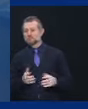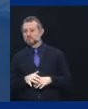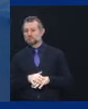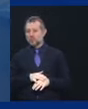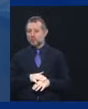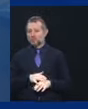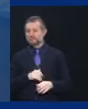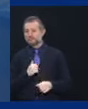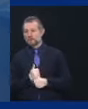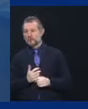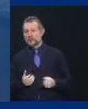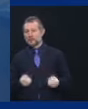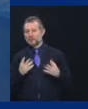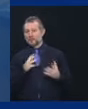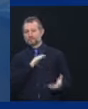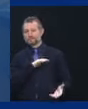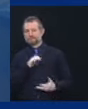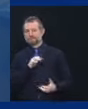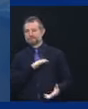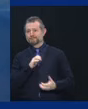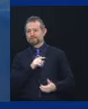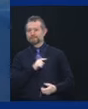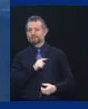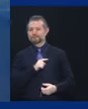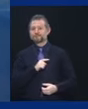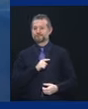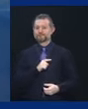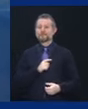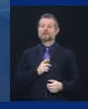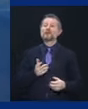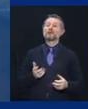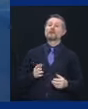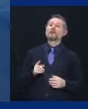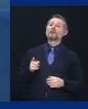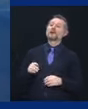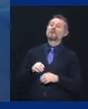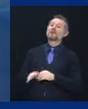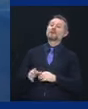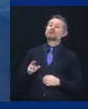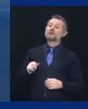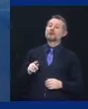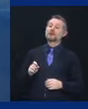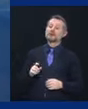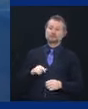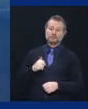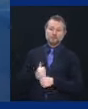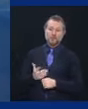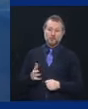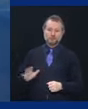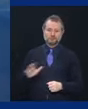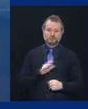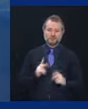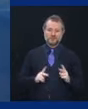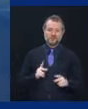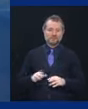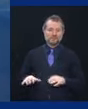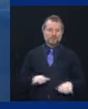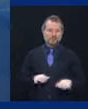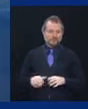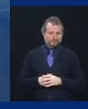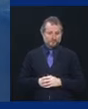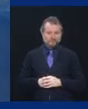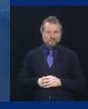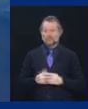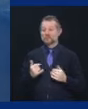moment. The infection rate is a function of people's behavior. And right now, the infection